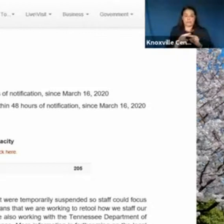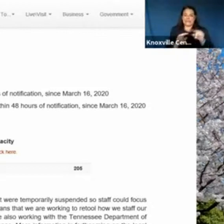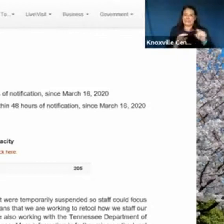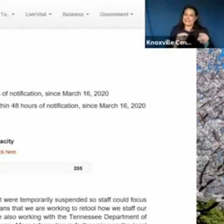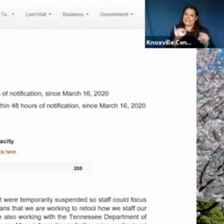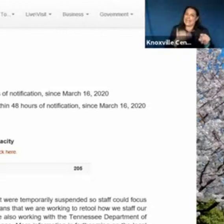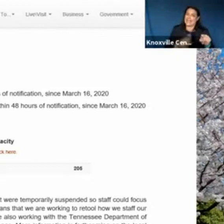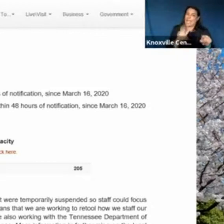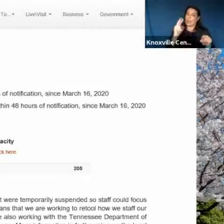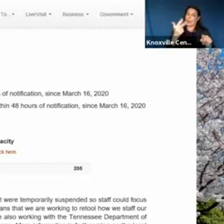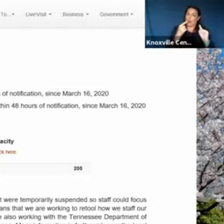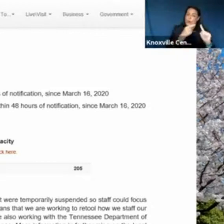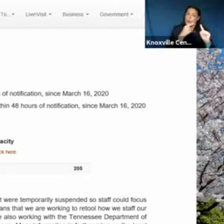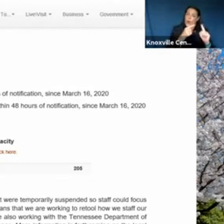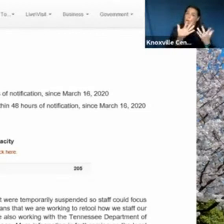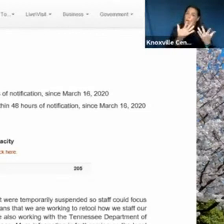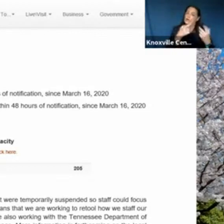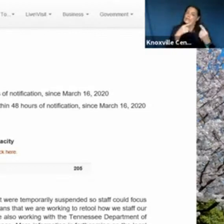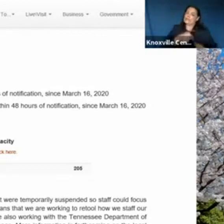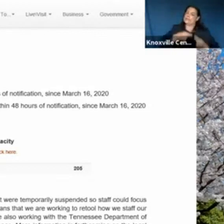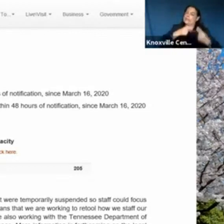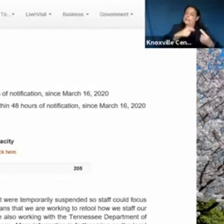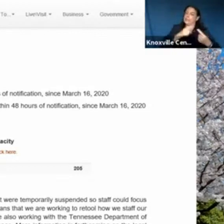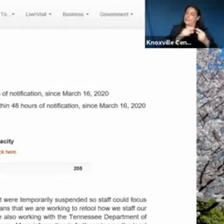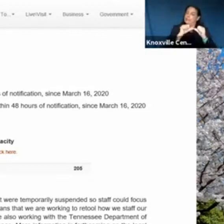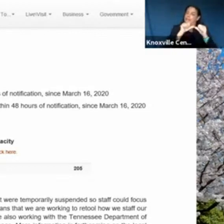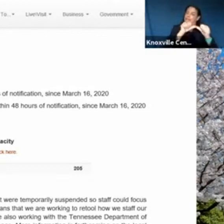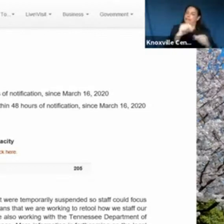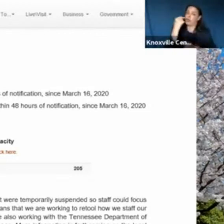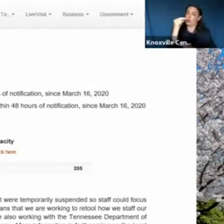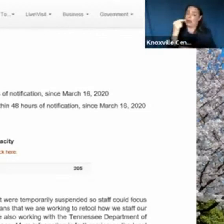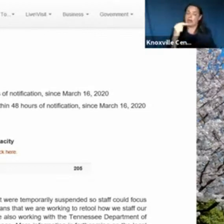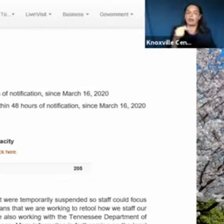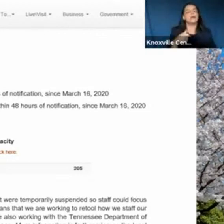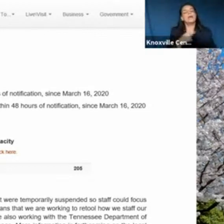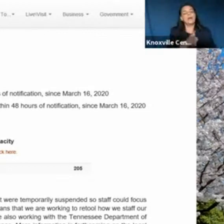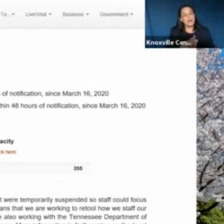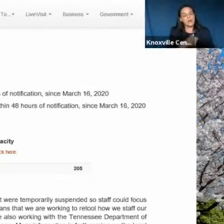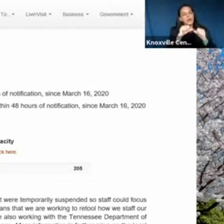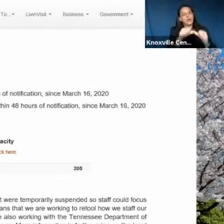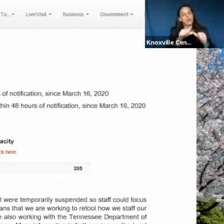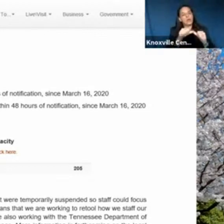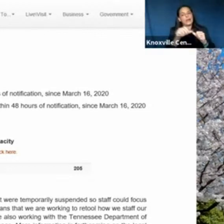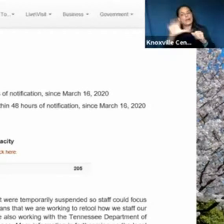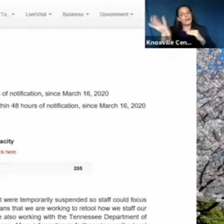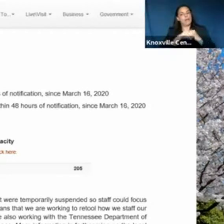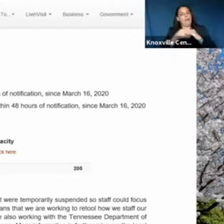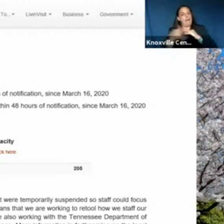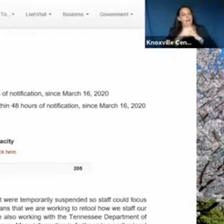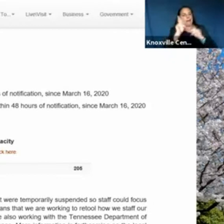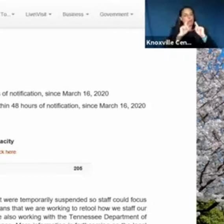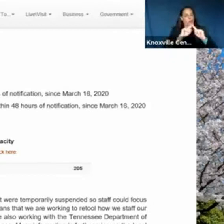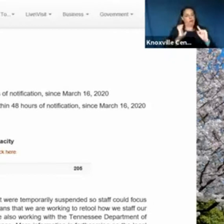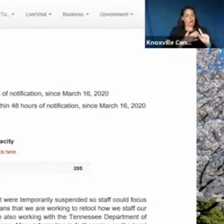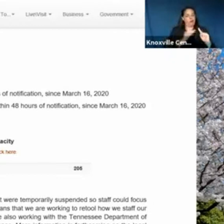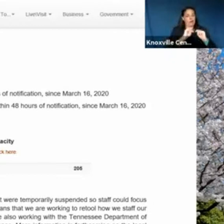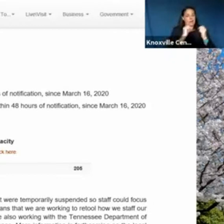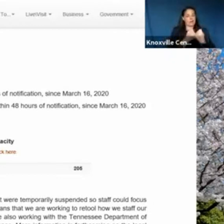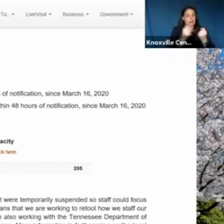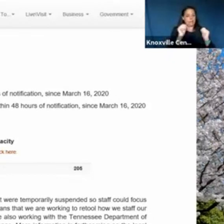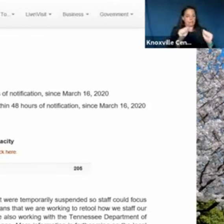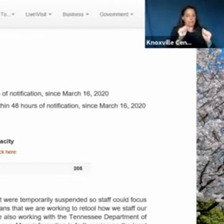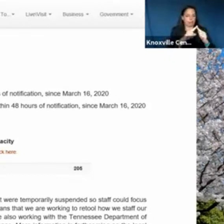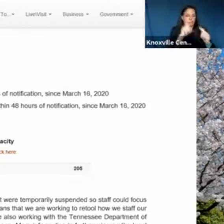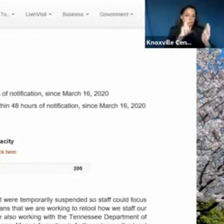reach. We continue to build out our contact tracing capacity to be able to respond to the growing caseload. You'll notice our team grew by